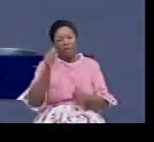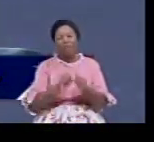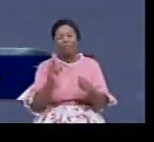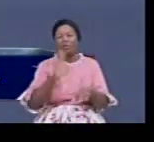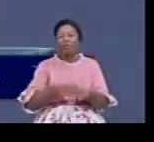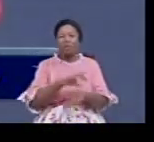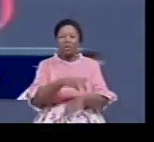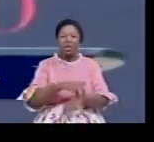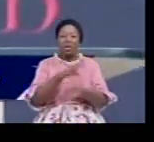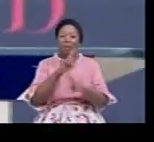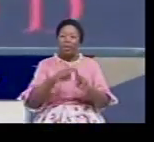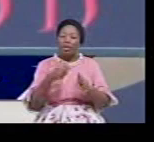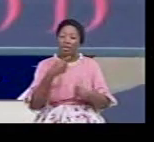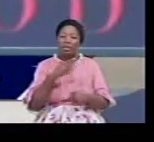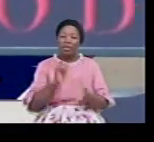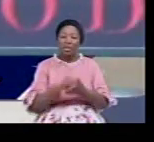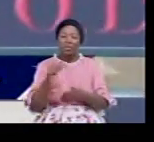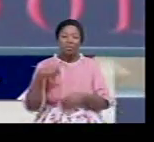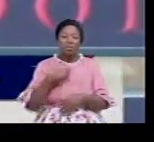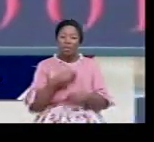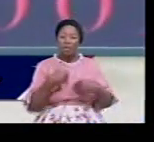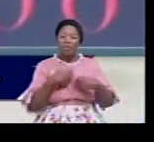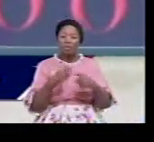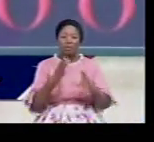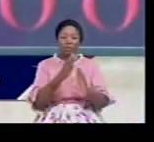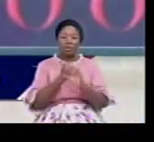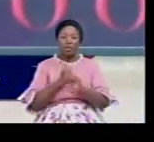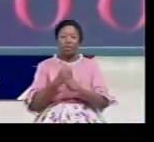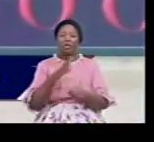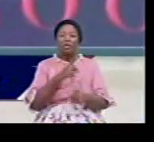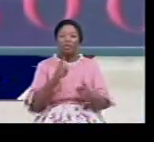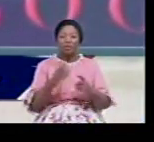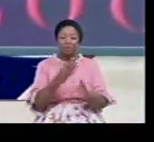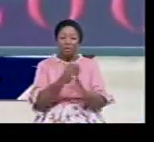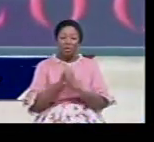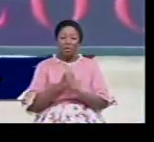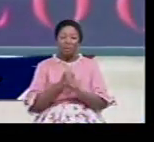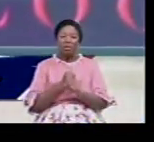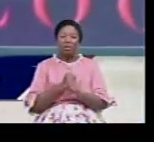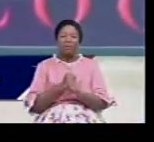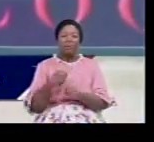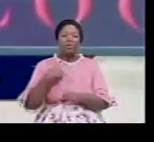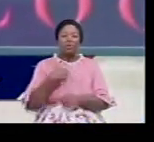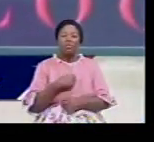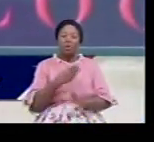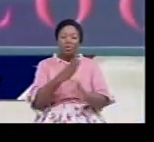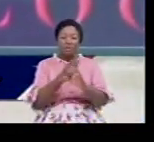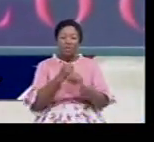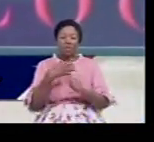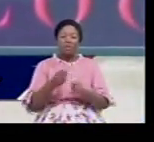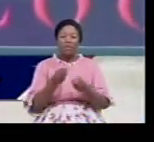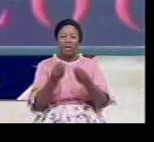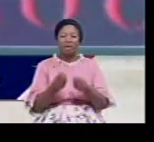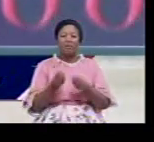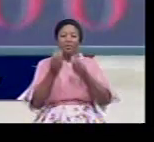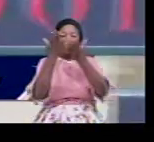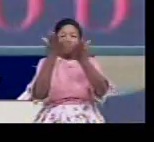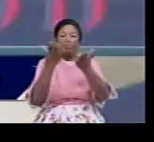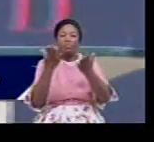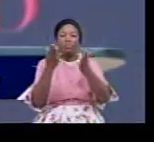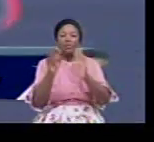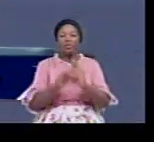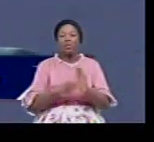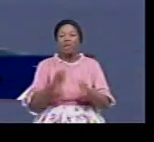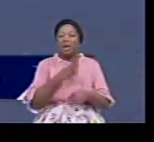says we have to receive, we have to receive. We receive the atonement. And when it says